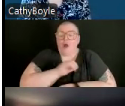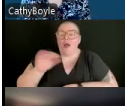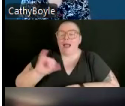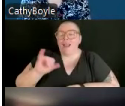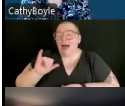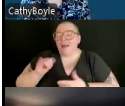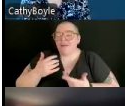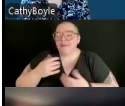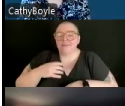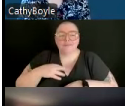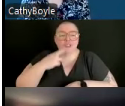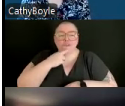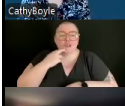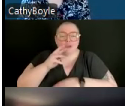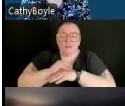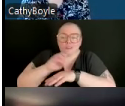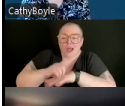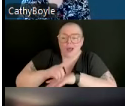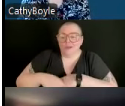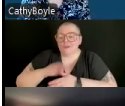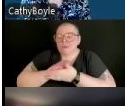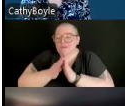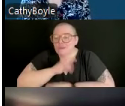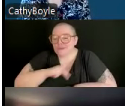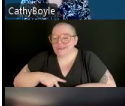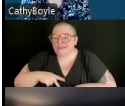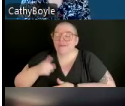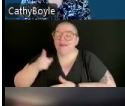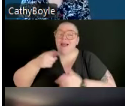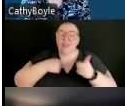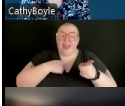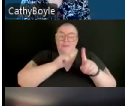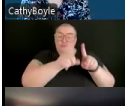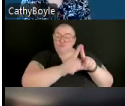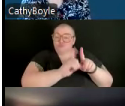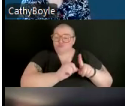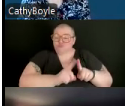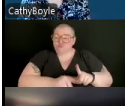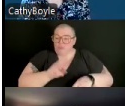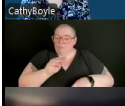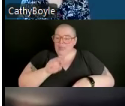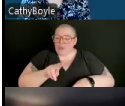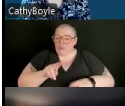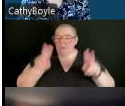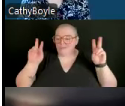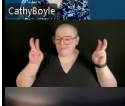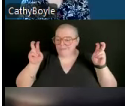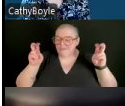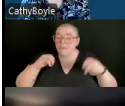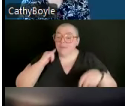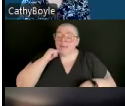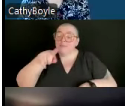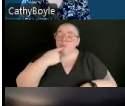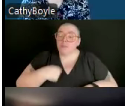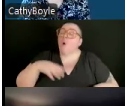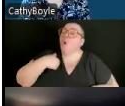restaurants. They have a lot of different items on the menu. If you tell me you applied at the housing authority, it doesn't tell me